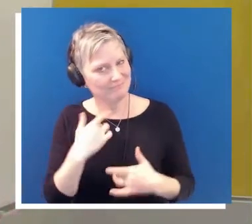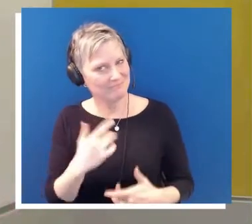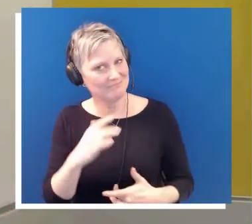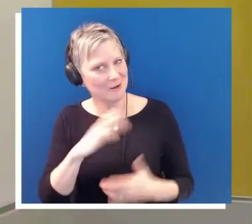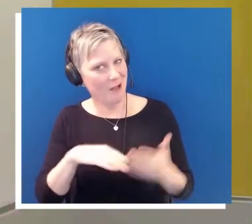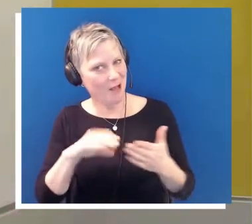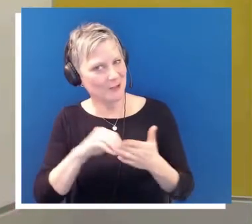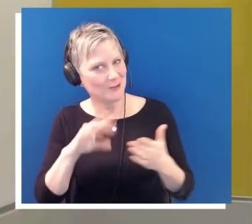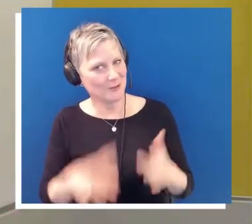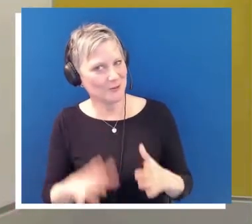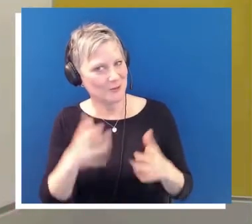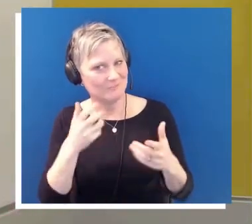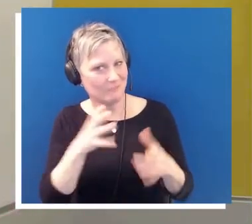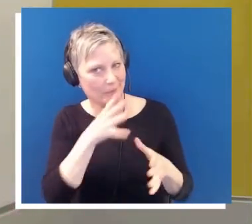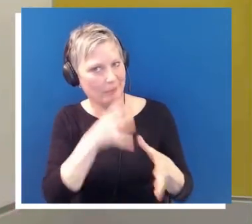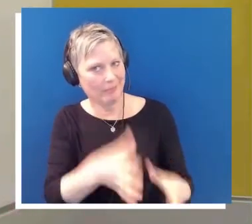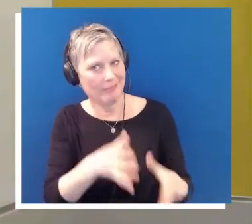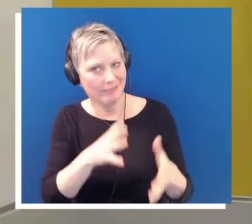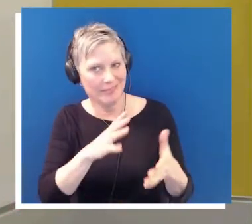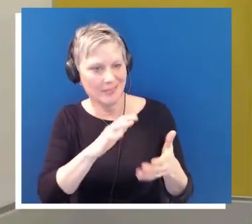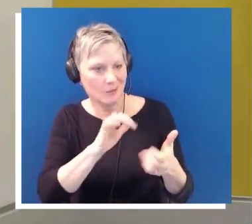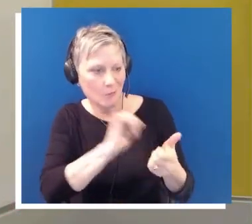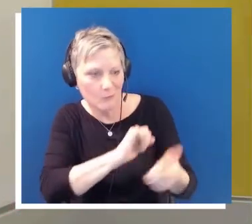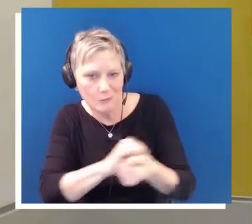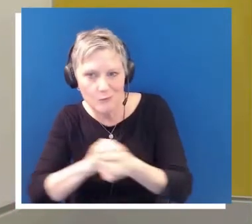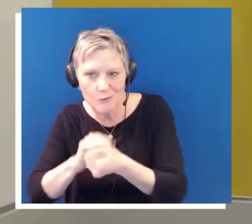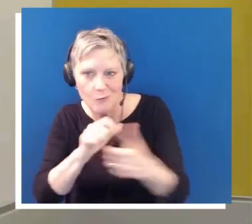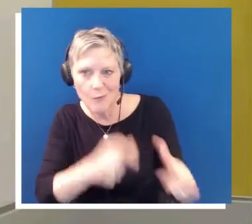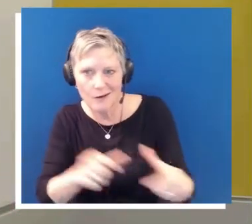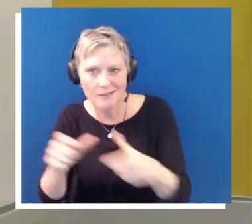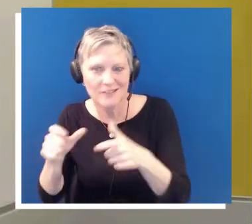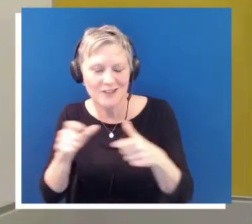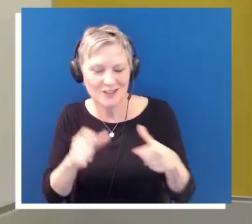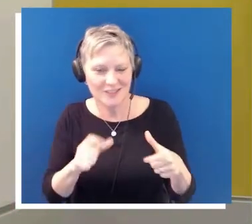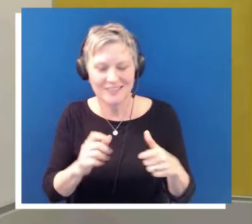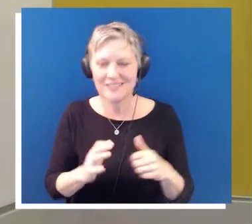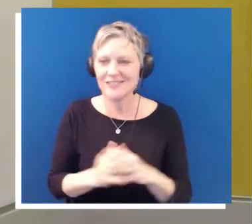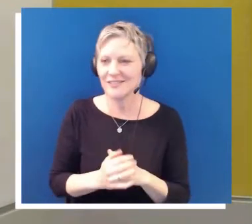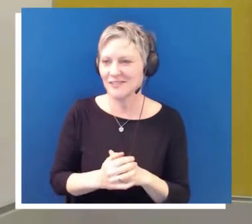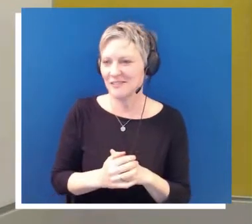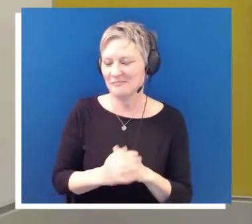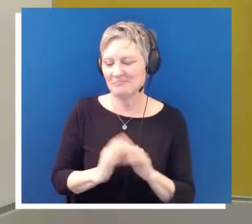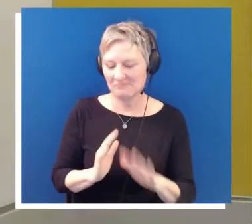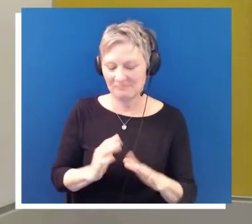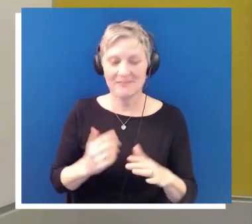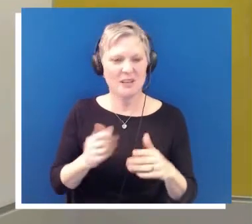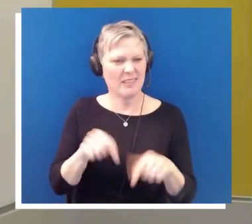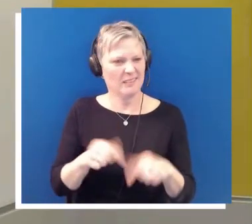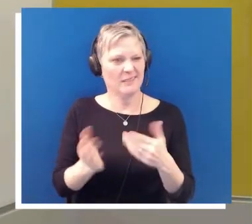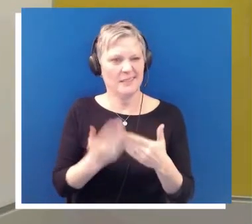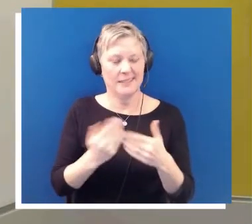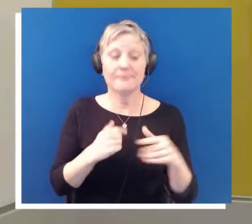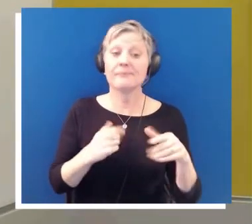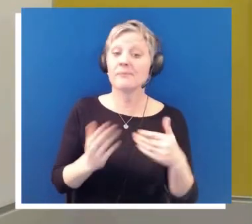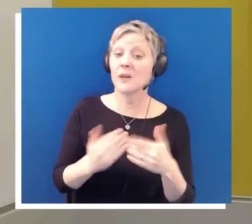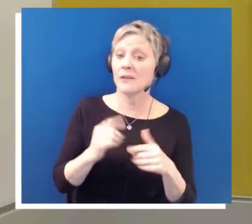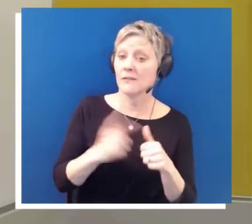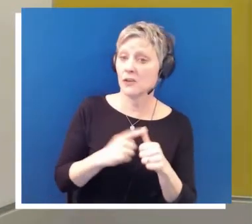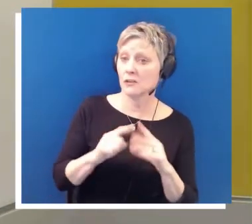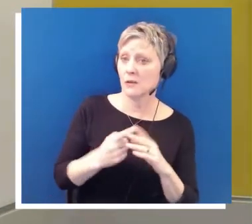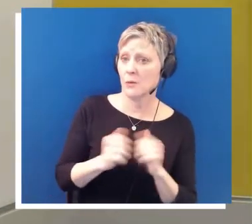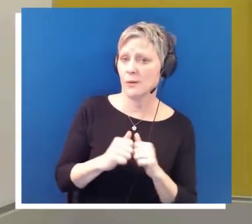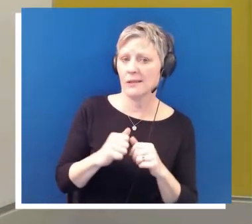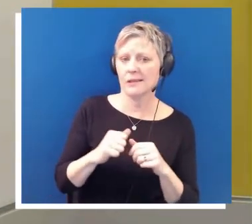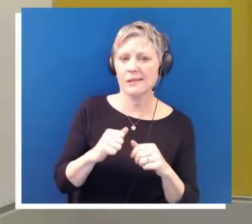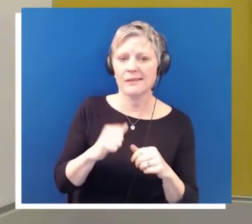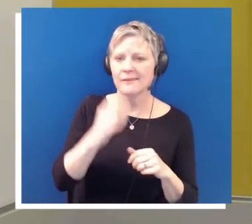doing the dishes. So what we're going to do is we're going to start off with this first dish, which is actually East African, and it's called pilau, which is